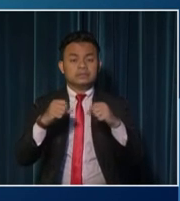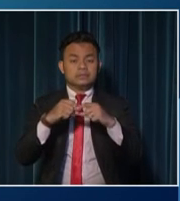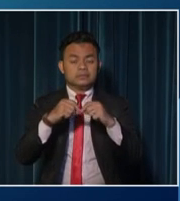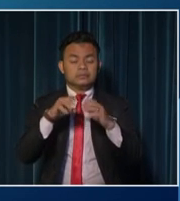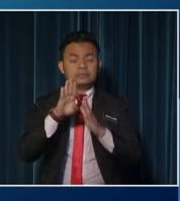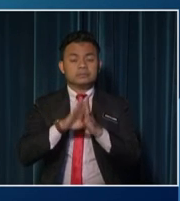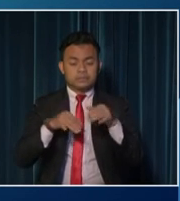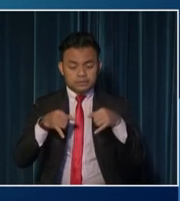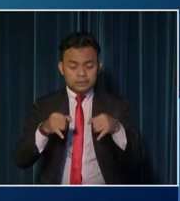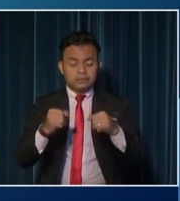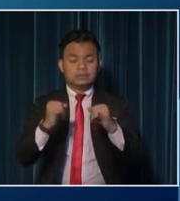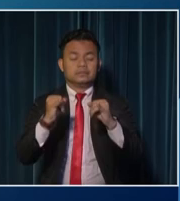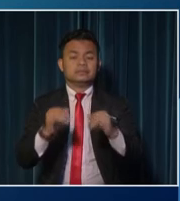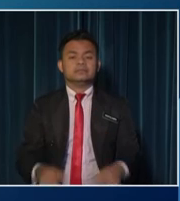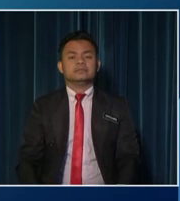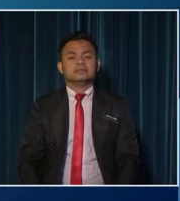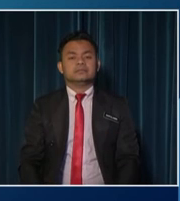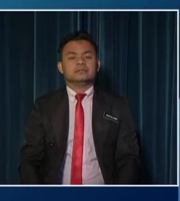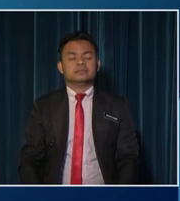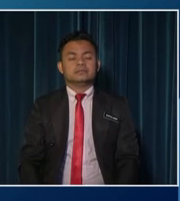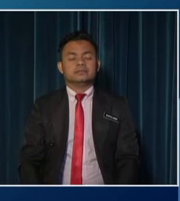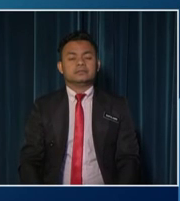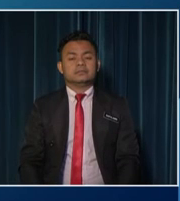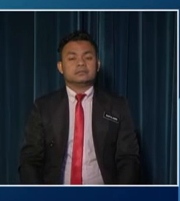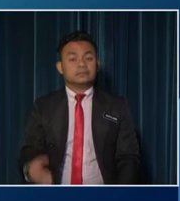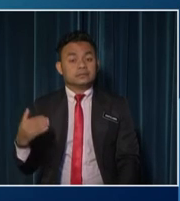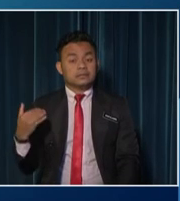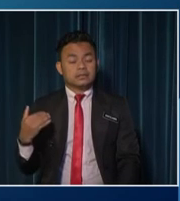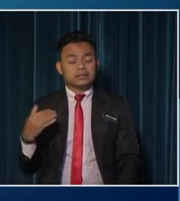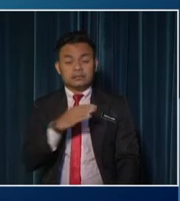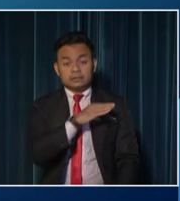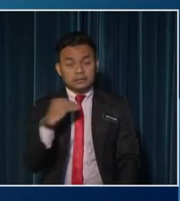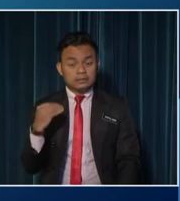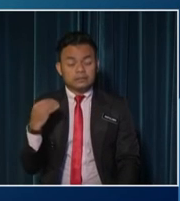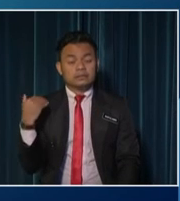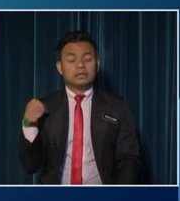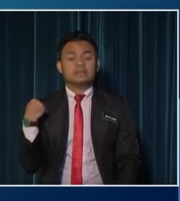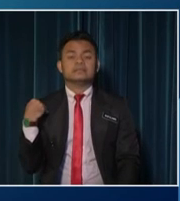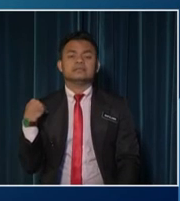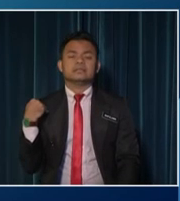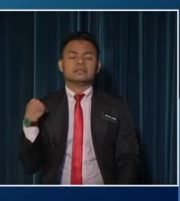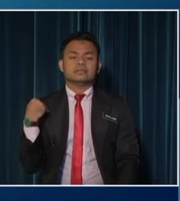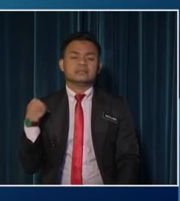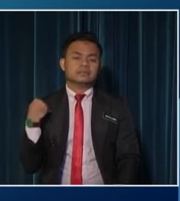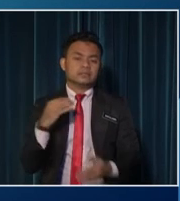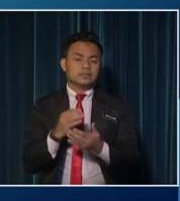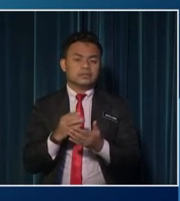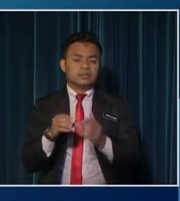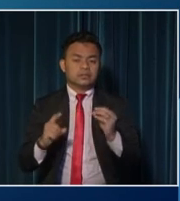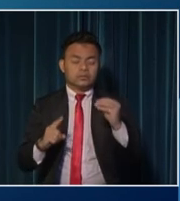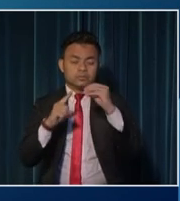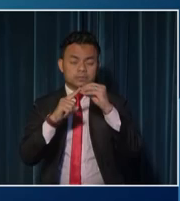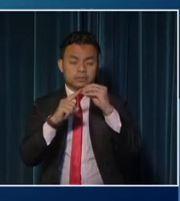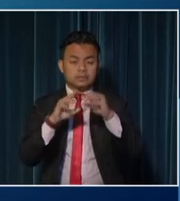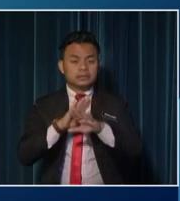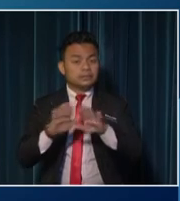flow through it, while insulators are objects that do not allow electric